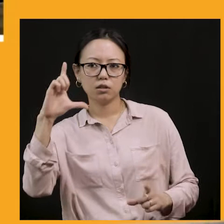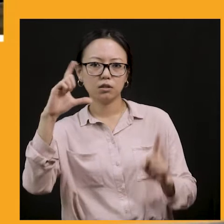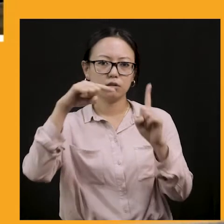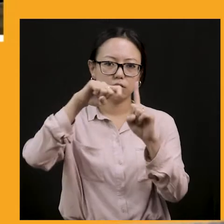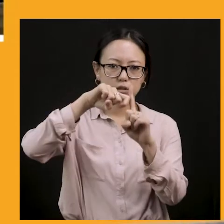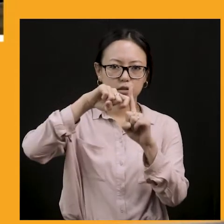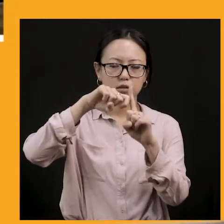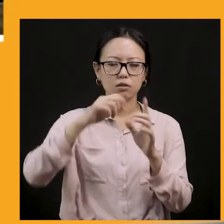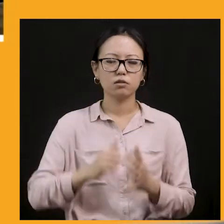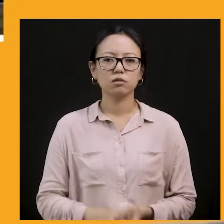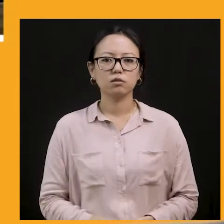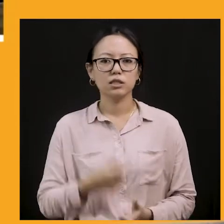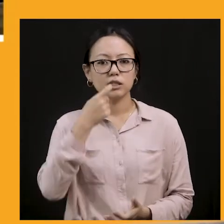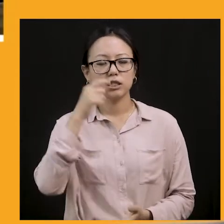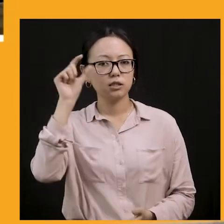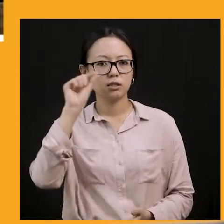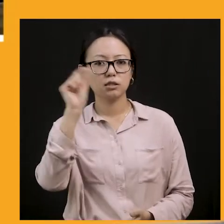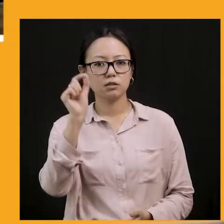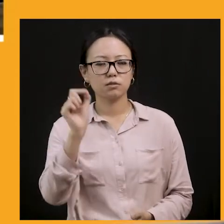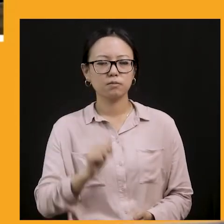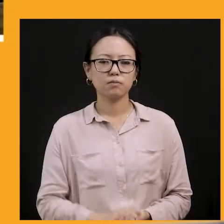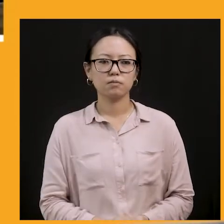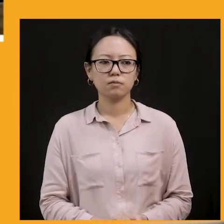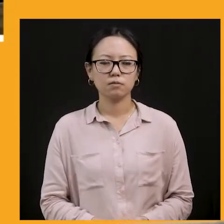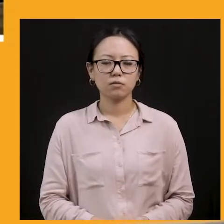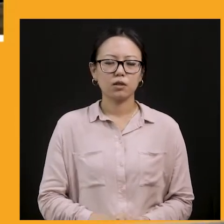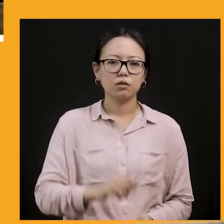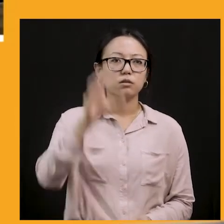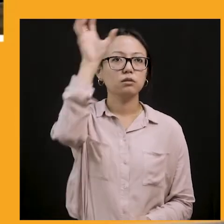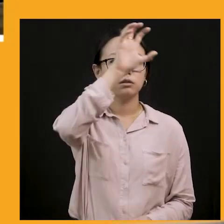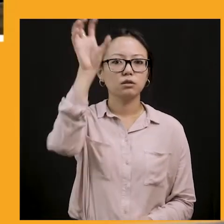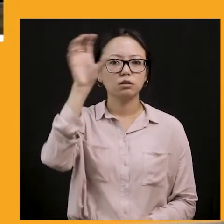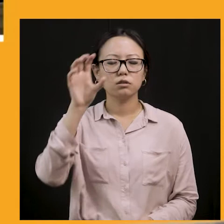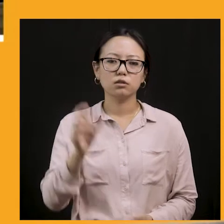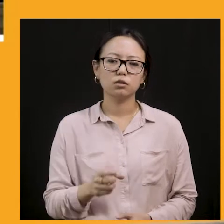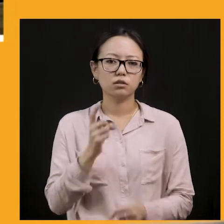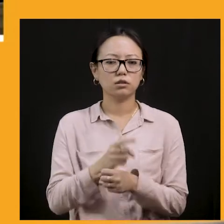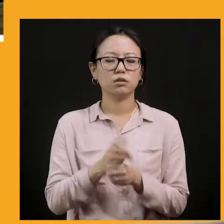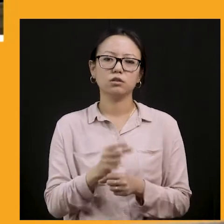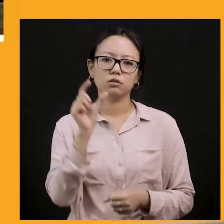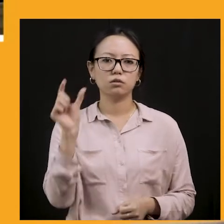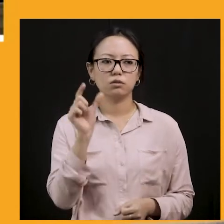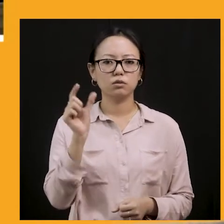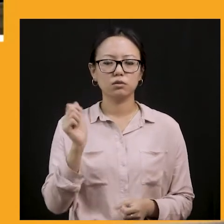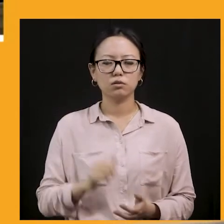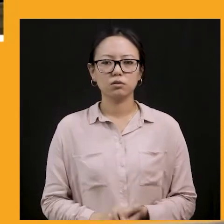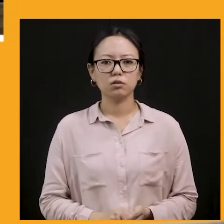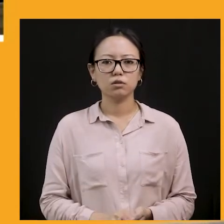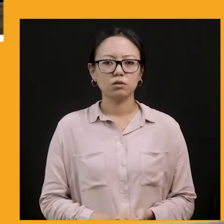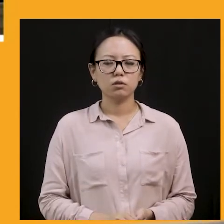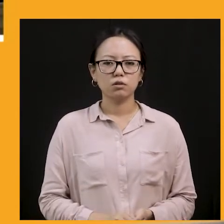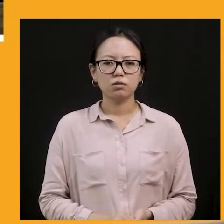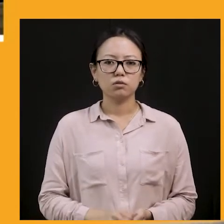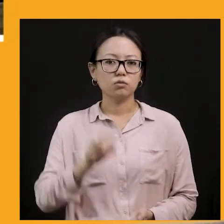C-H-A-L-K, chalk. And the teacher uses this duster, right? So we see these three,